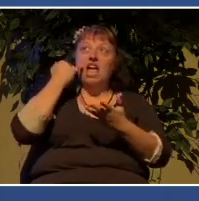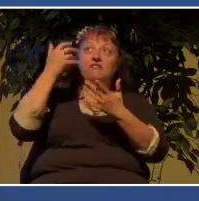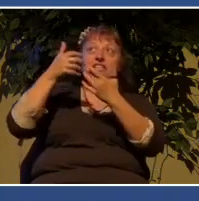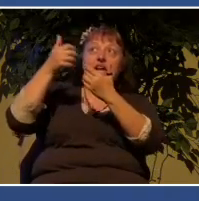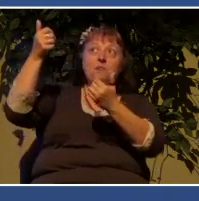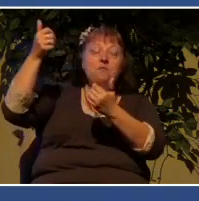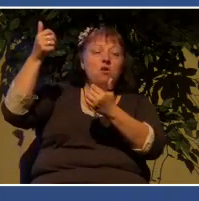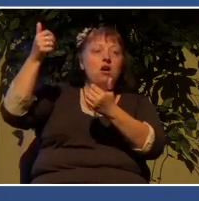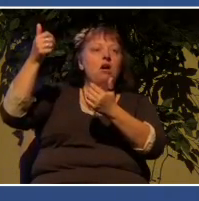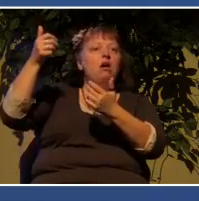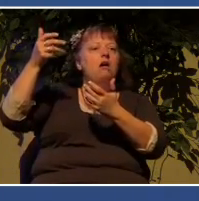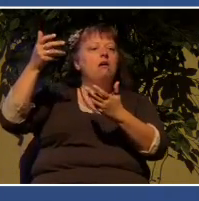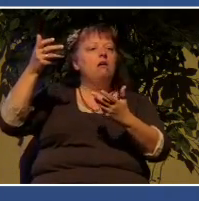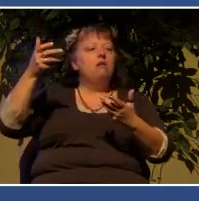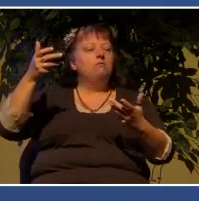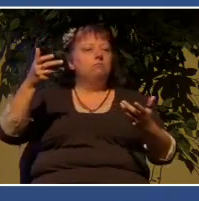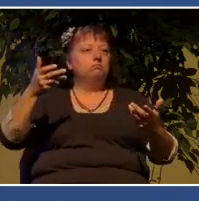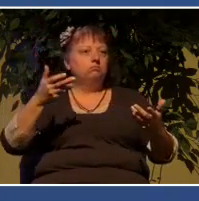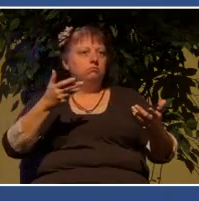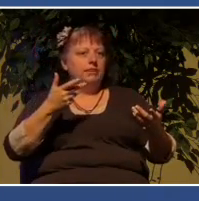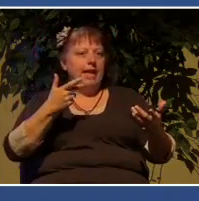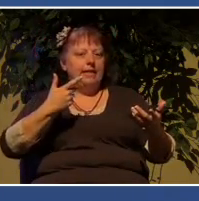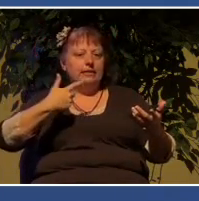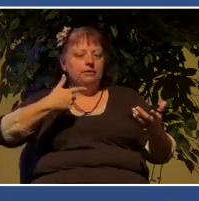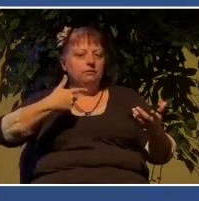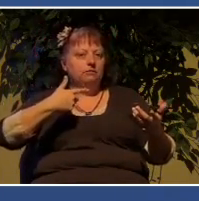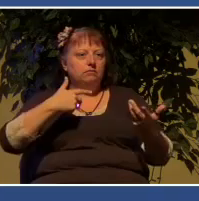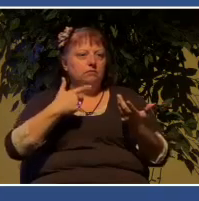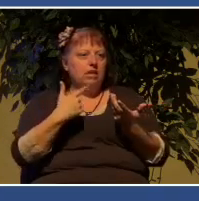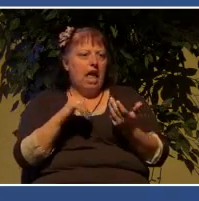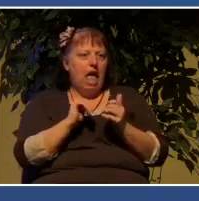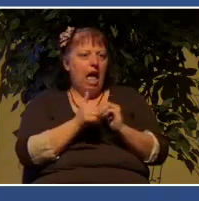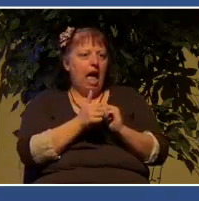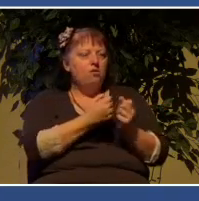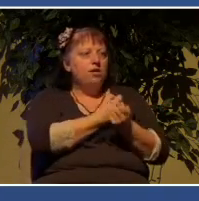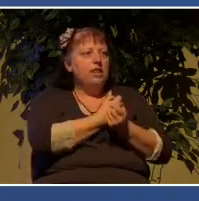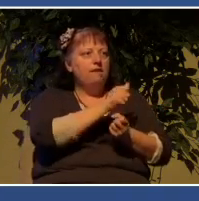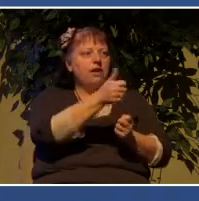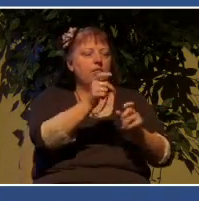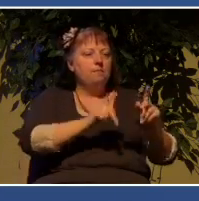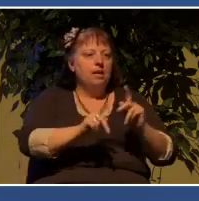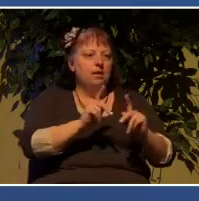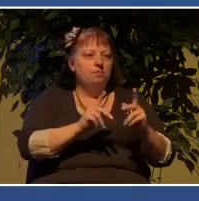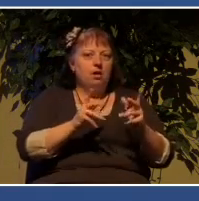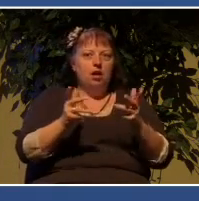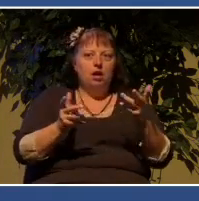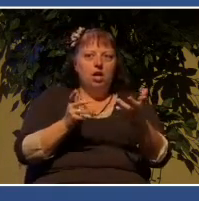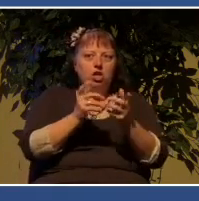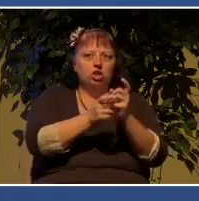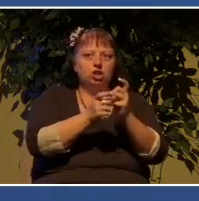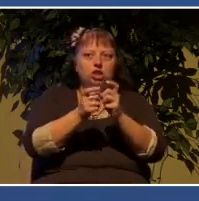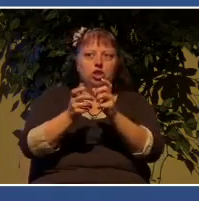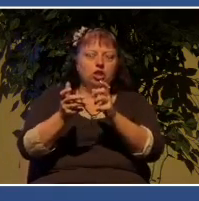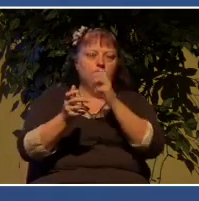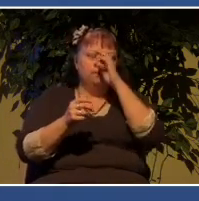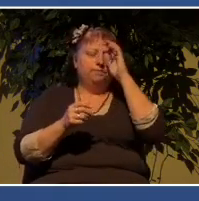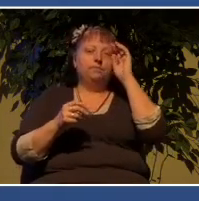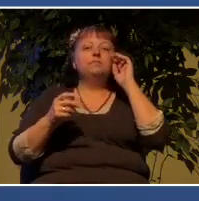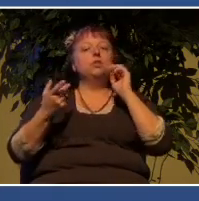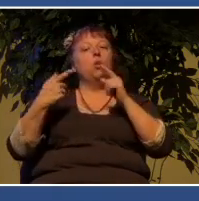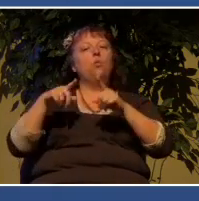here. She talked to me after we did a series of messages a while back on homosexuality and gay